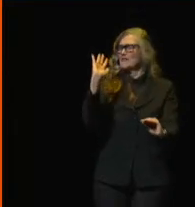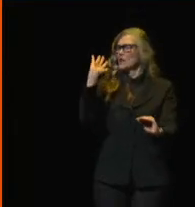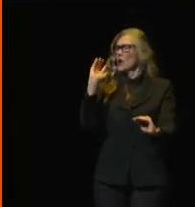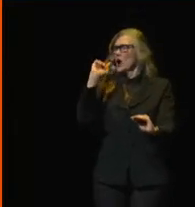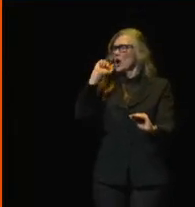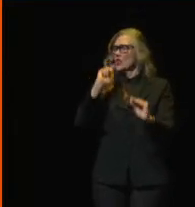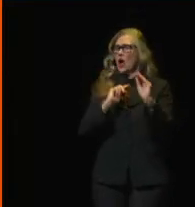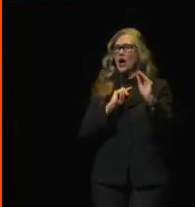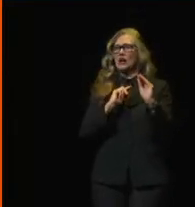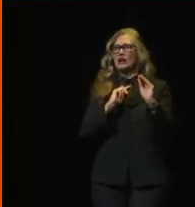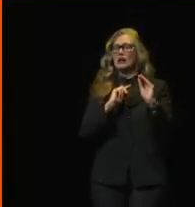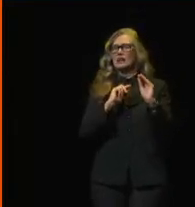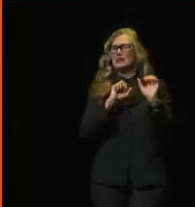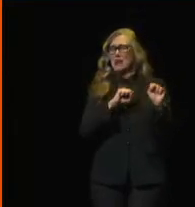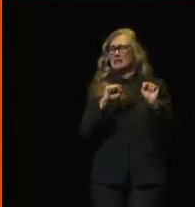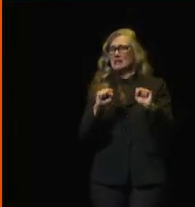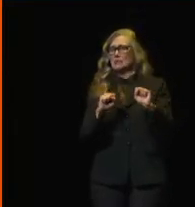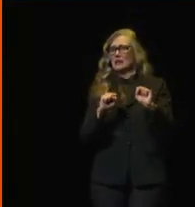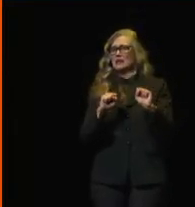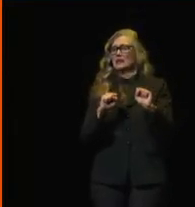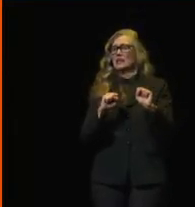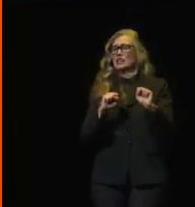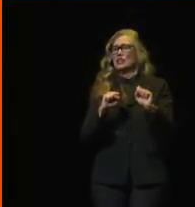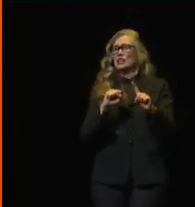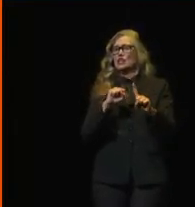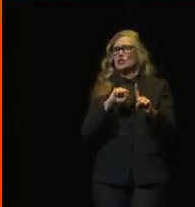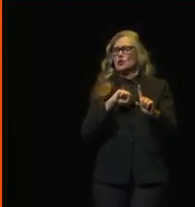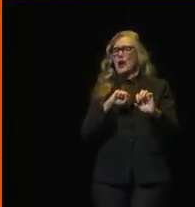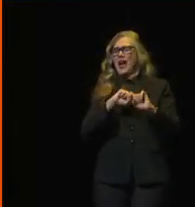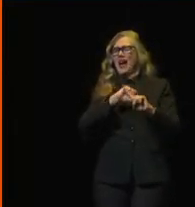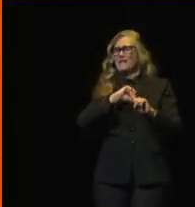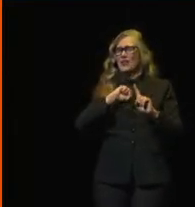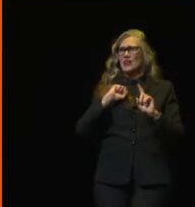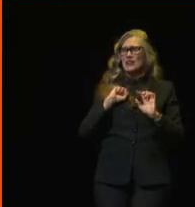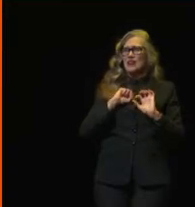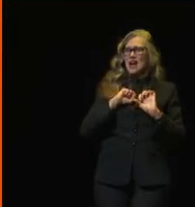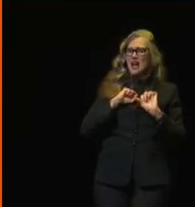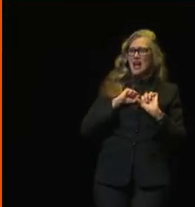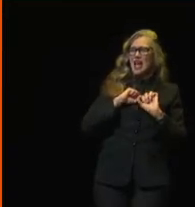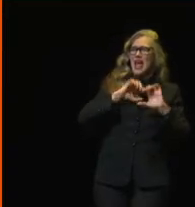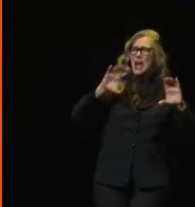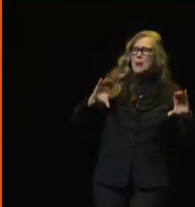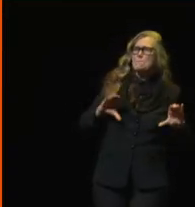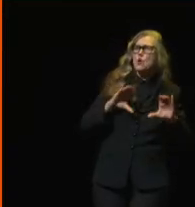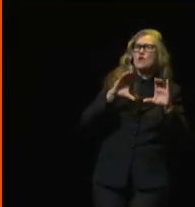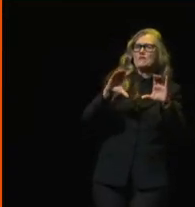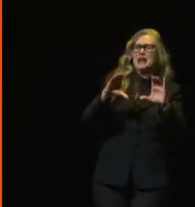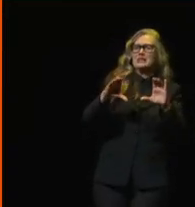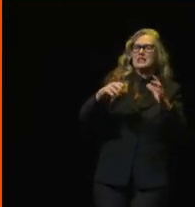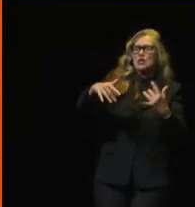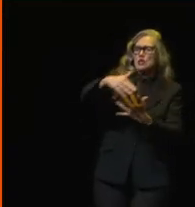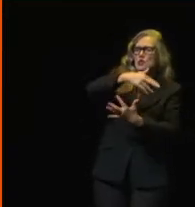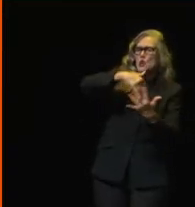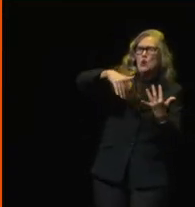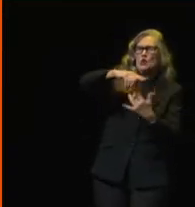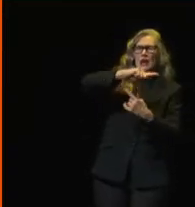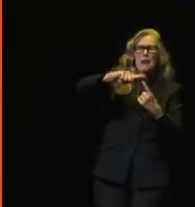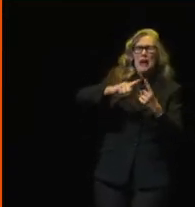possible to build a social movement around the most technocratic, boring subject in the world and bring it to it human